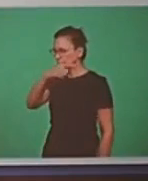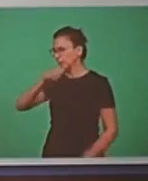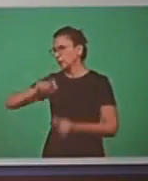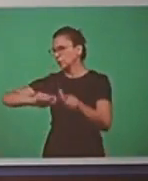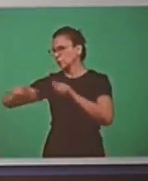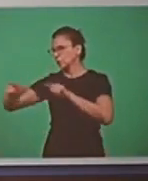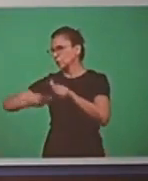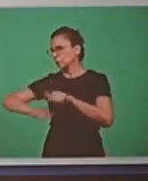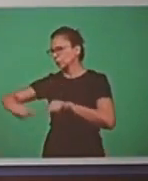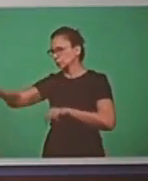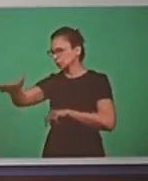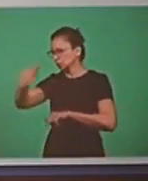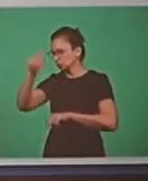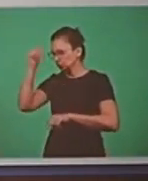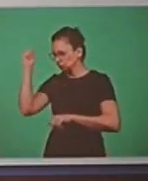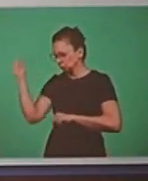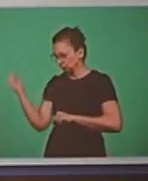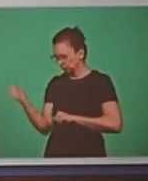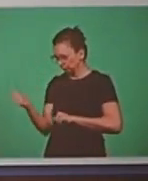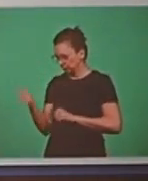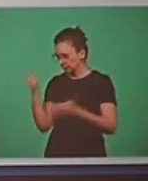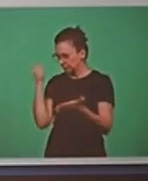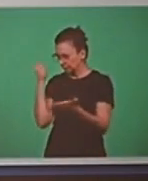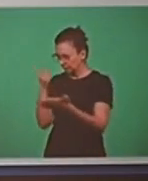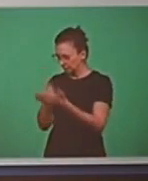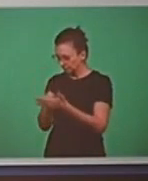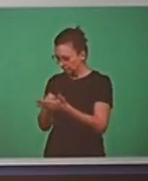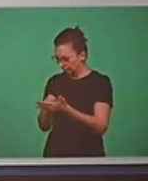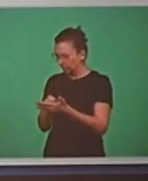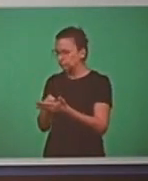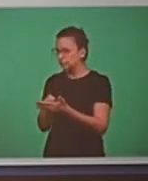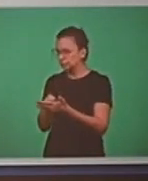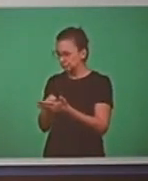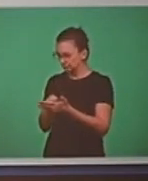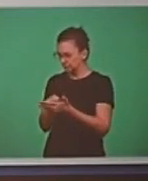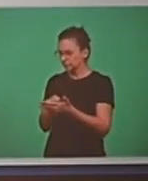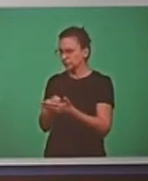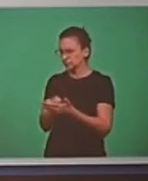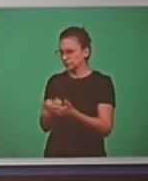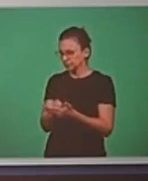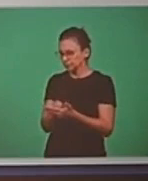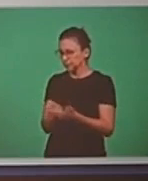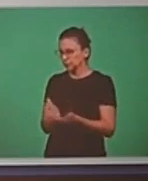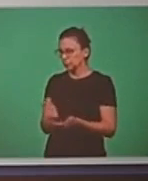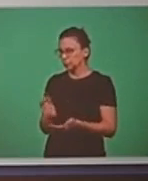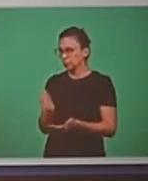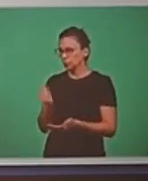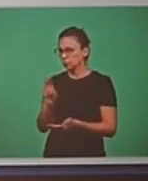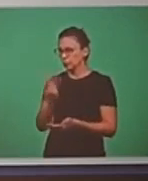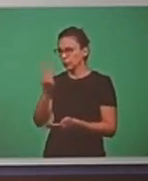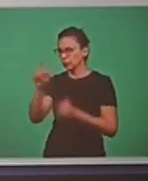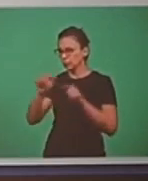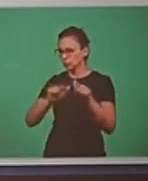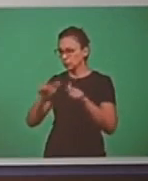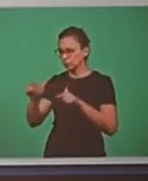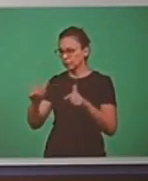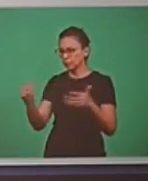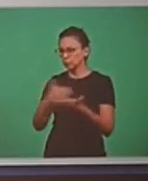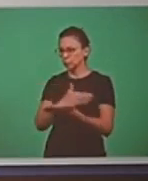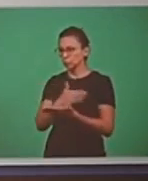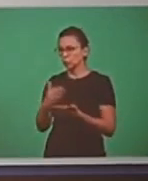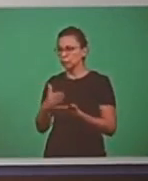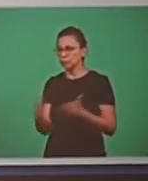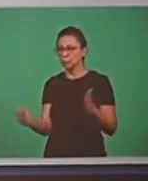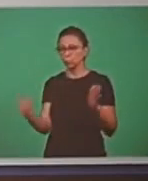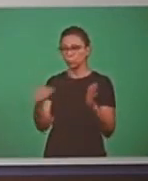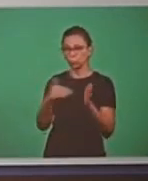the... So when evening had come, the owner of the vineyard said to his steward, call the laborers and give them their